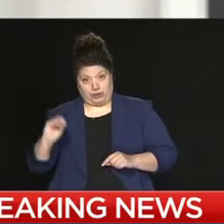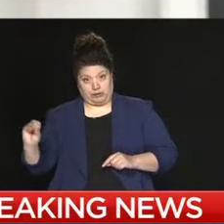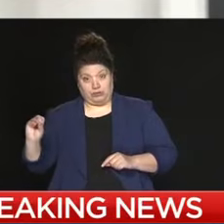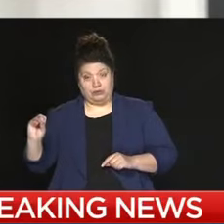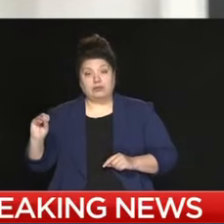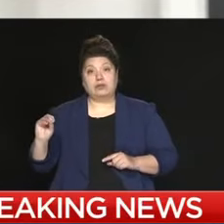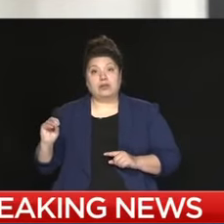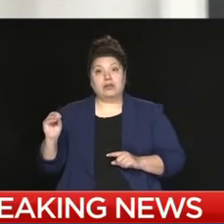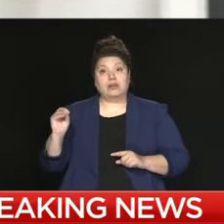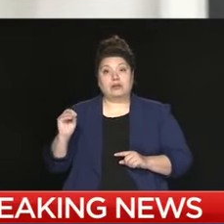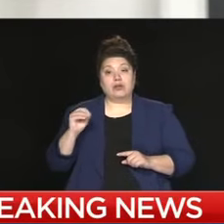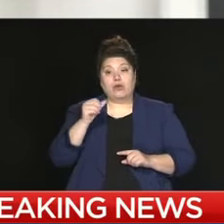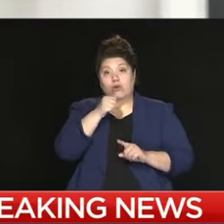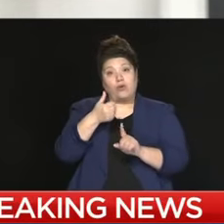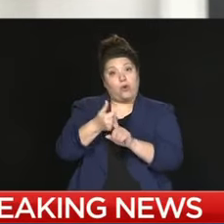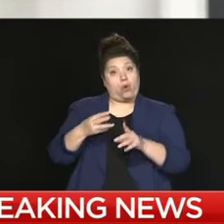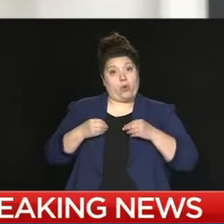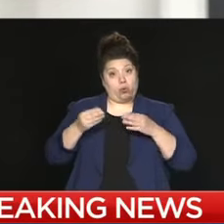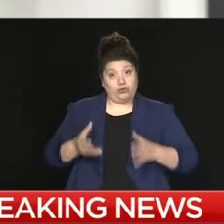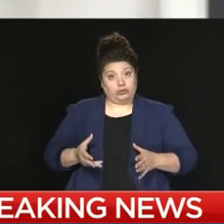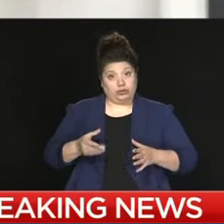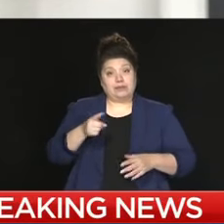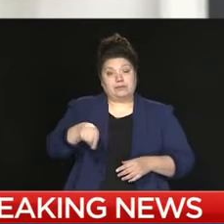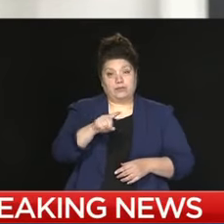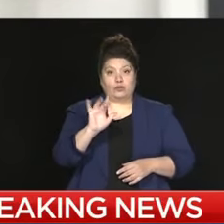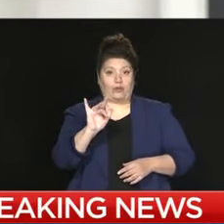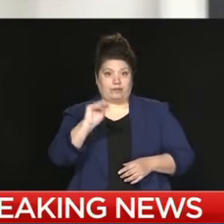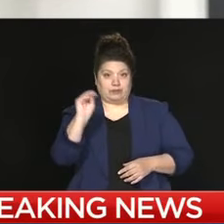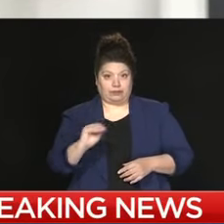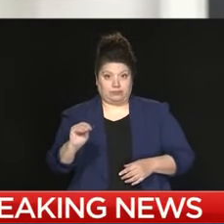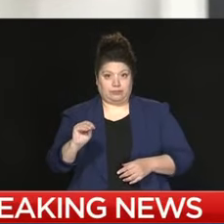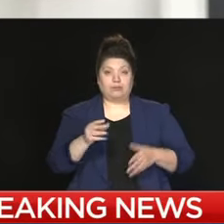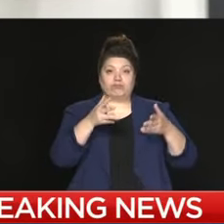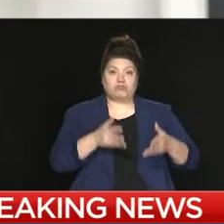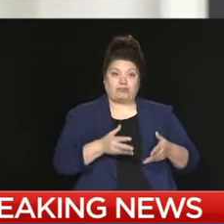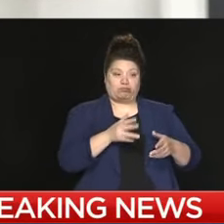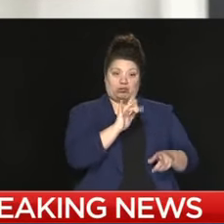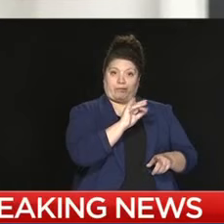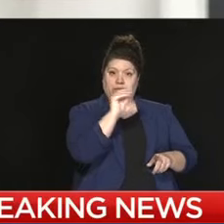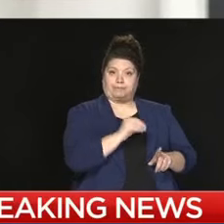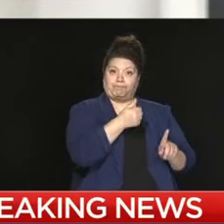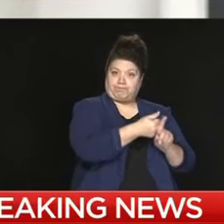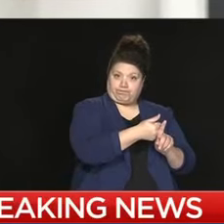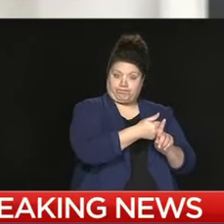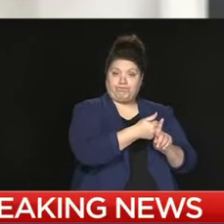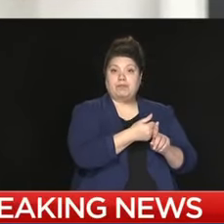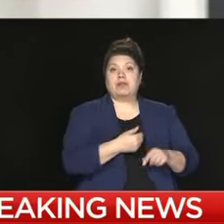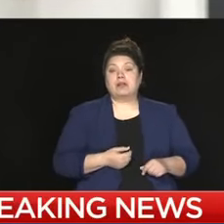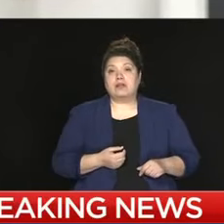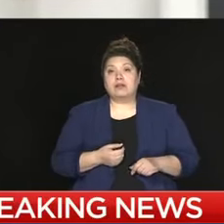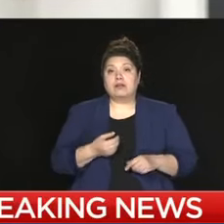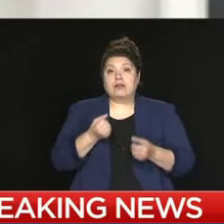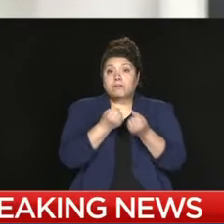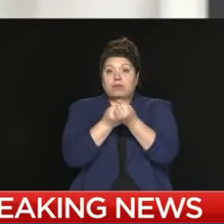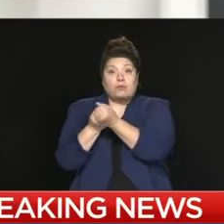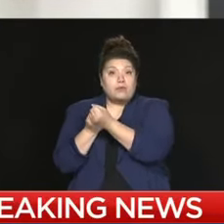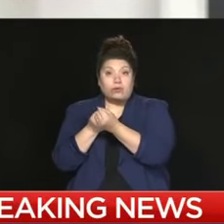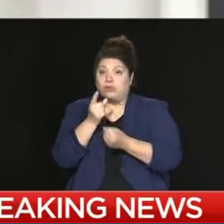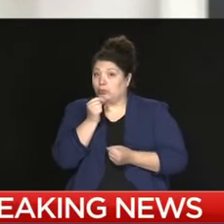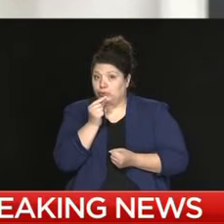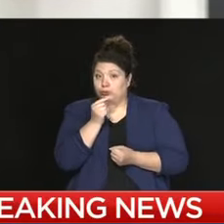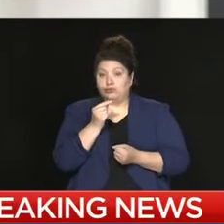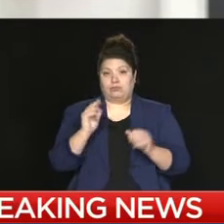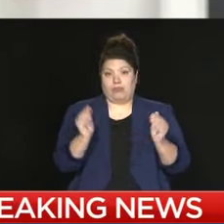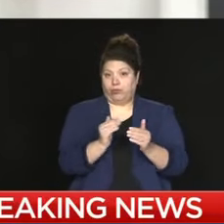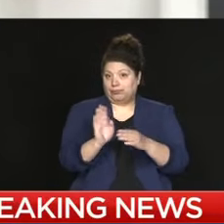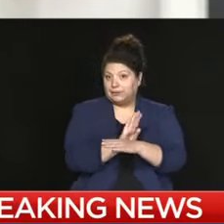the owners will cover the rest, 25%. This is support that will be available for small businesses that have been